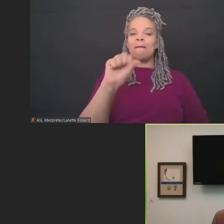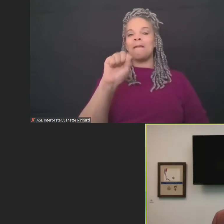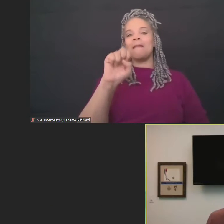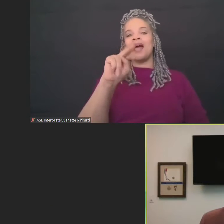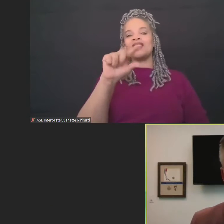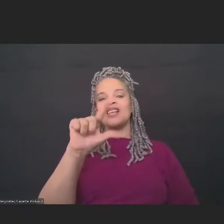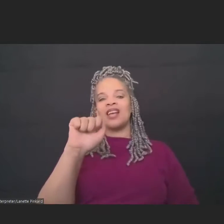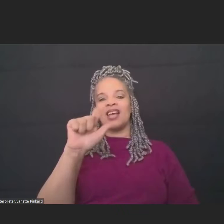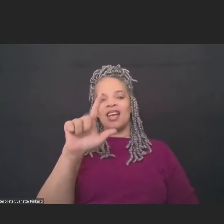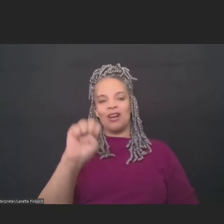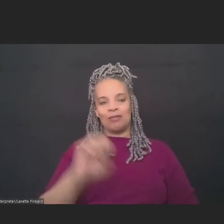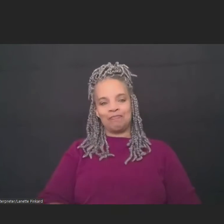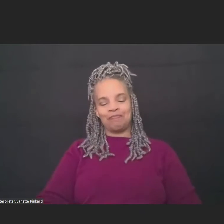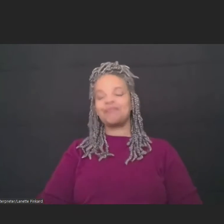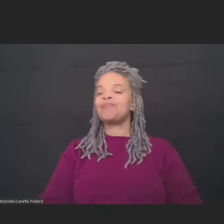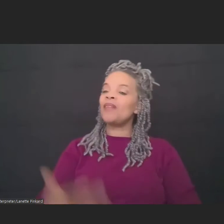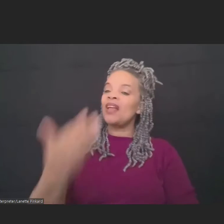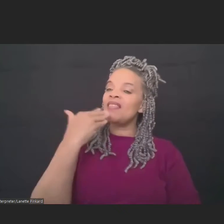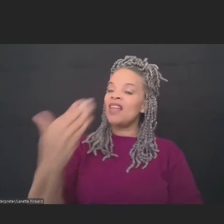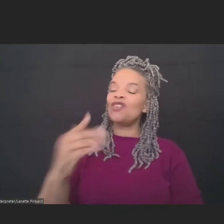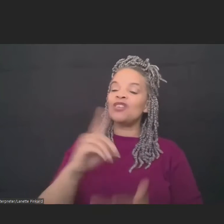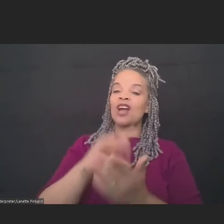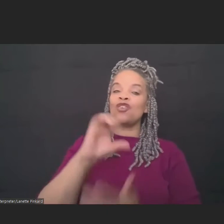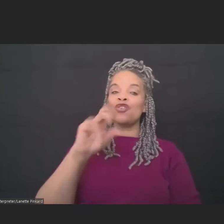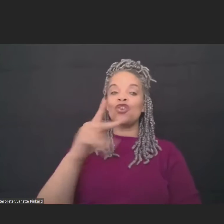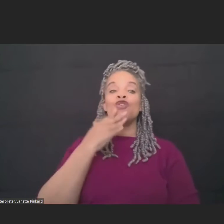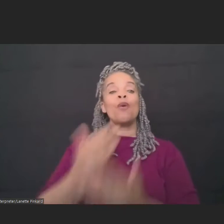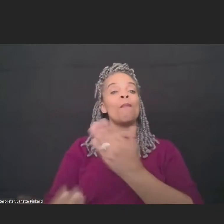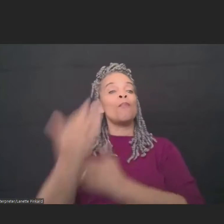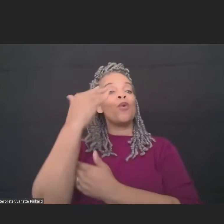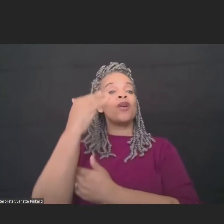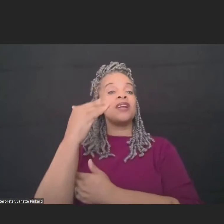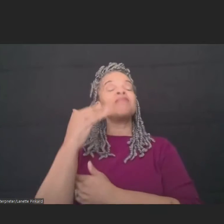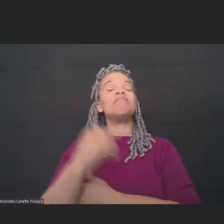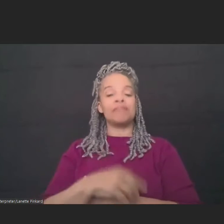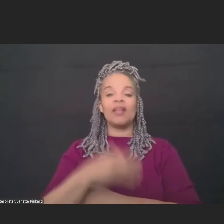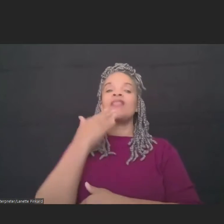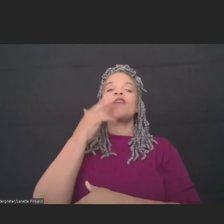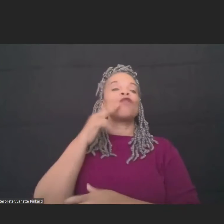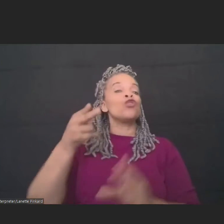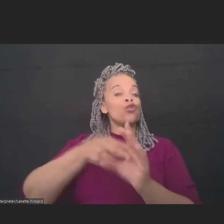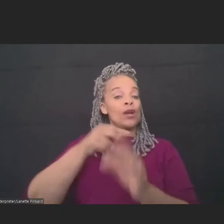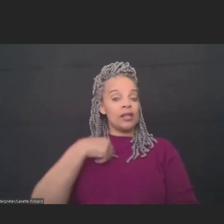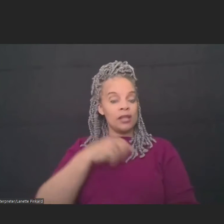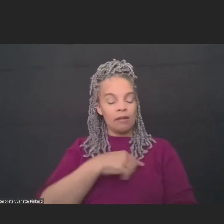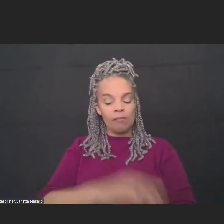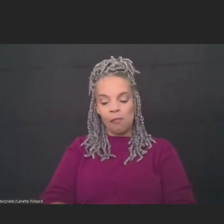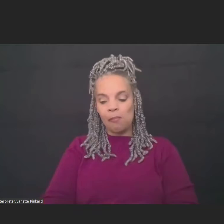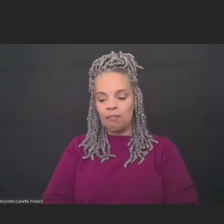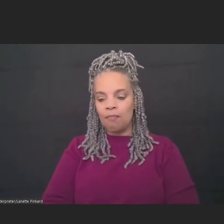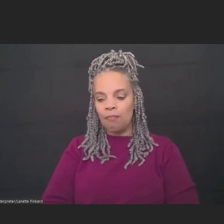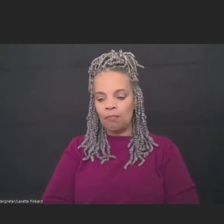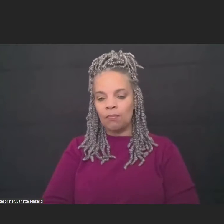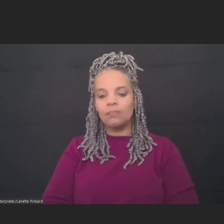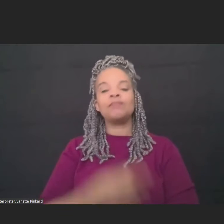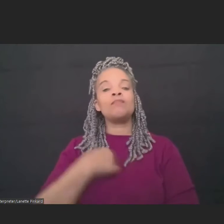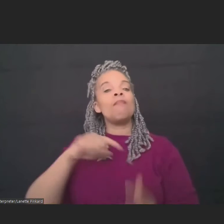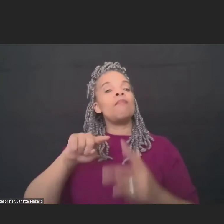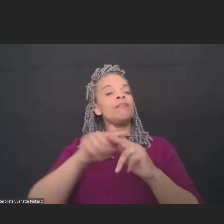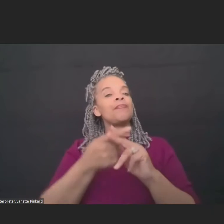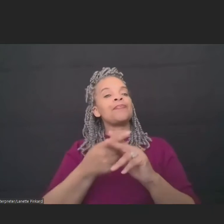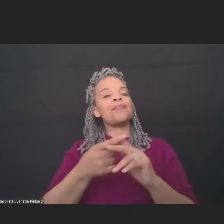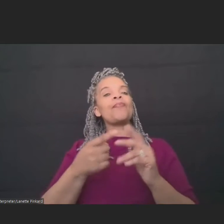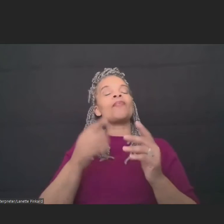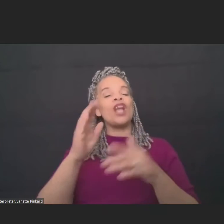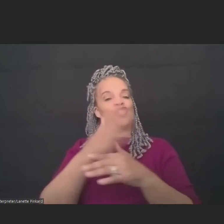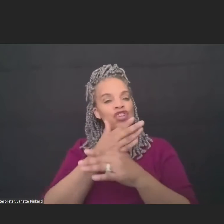Thank you, Dr. Cook. Good morning, everybody. Thank you for joining us. I'm going to start this morning by